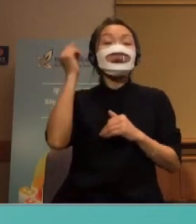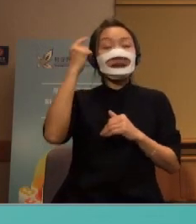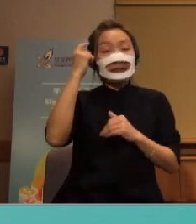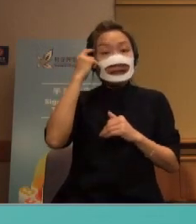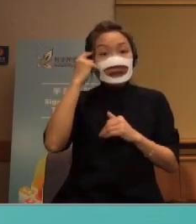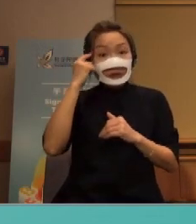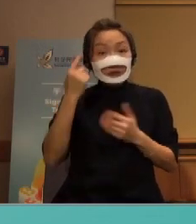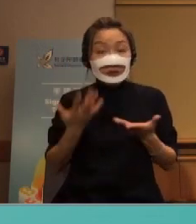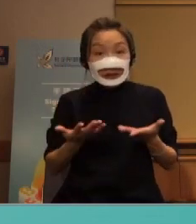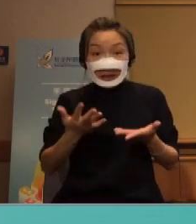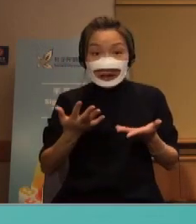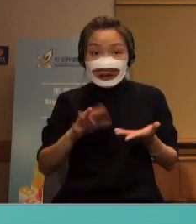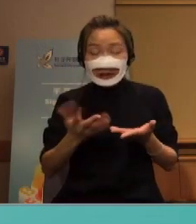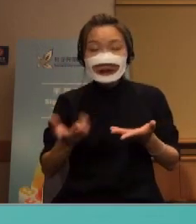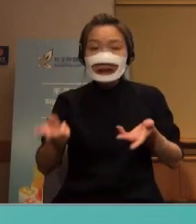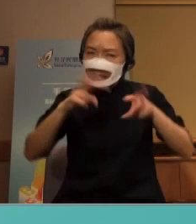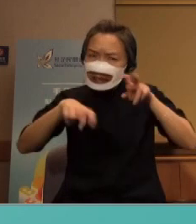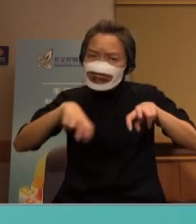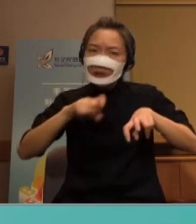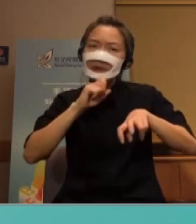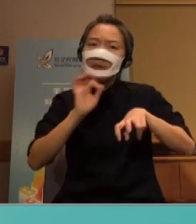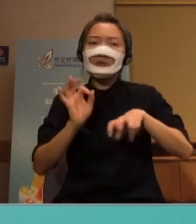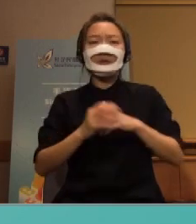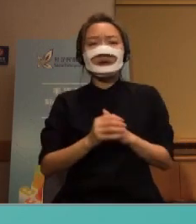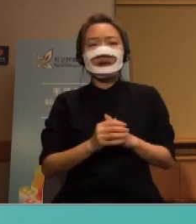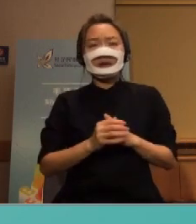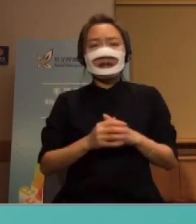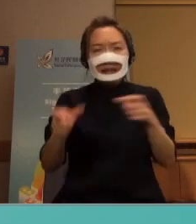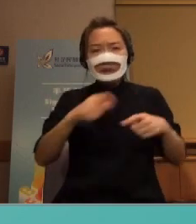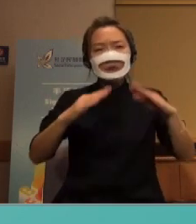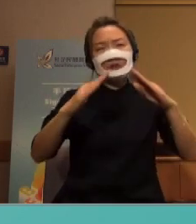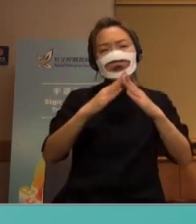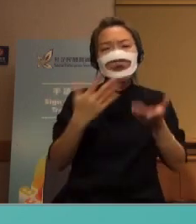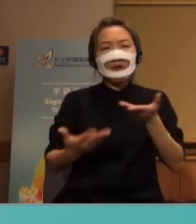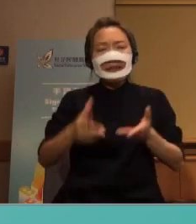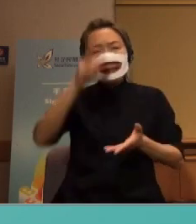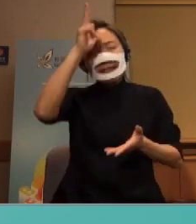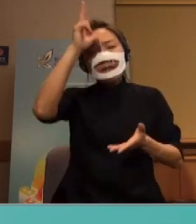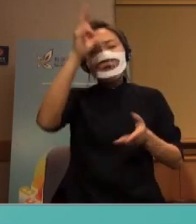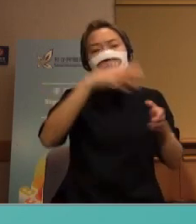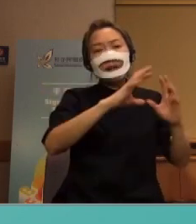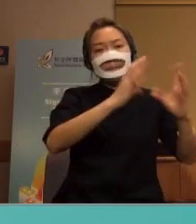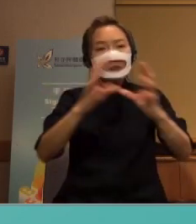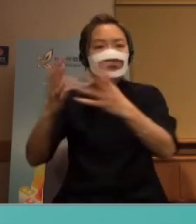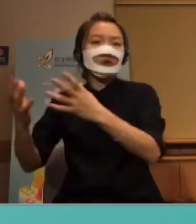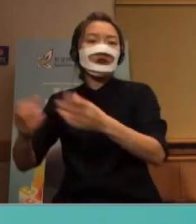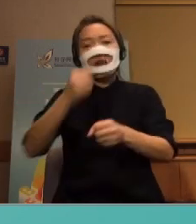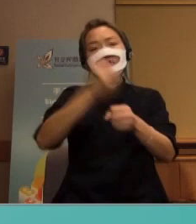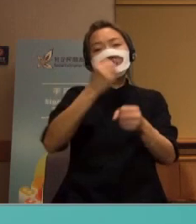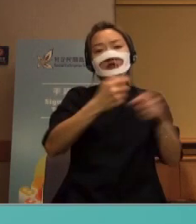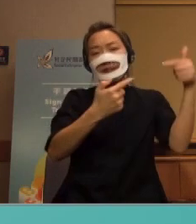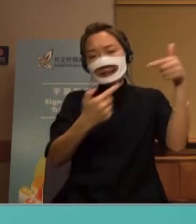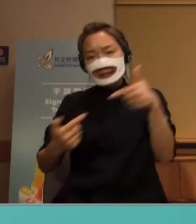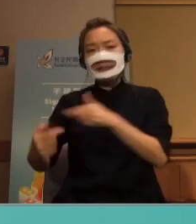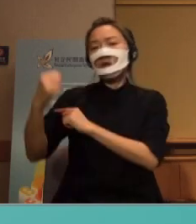on this as well, so you sort of get a little bit tidbit of this. There's really 2 carbon markets that exist in the world today. One of them is where the government comes in